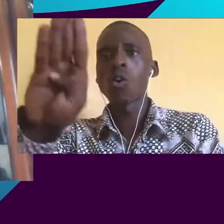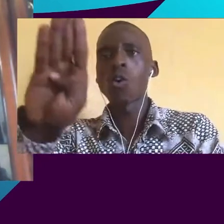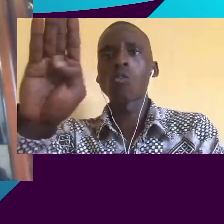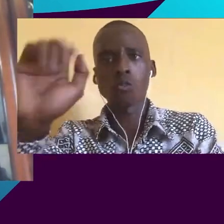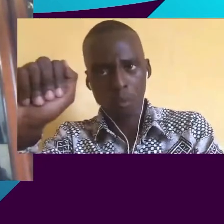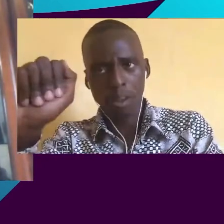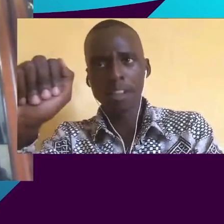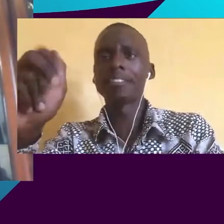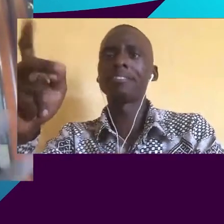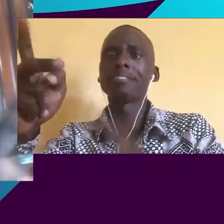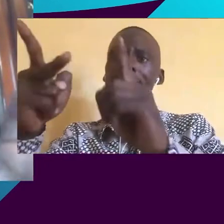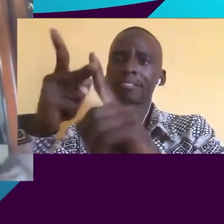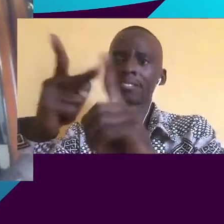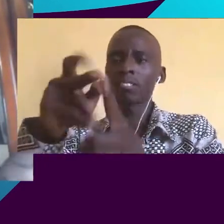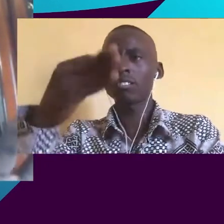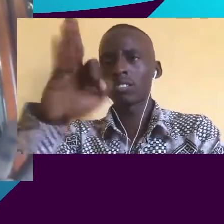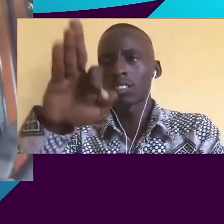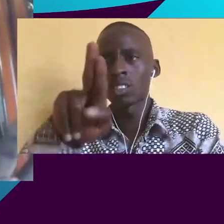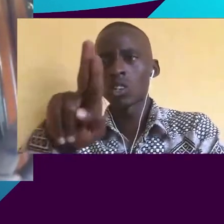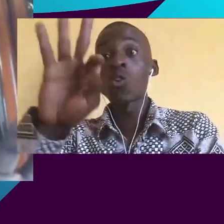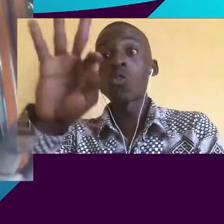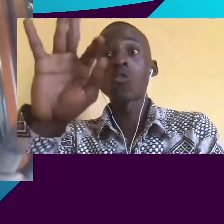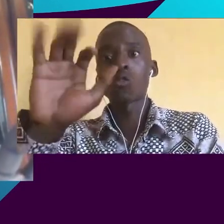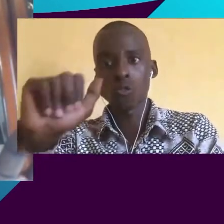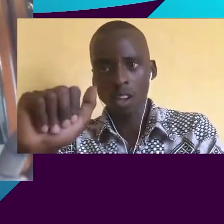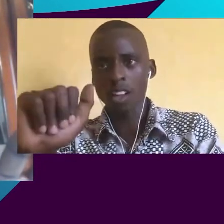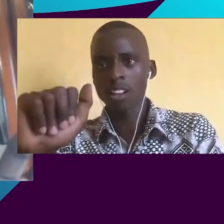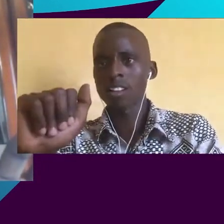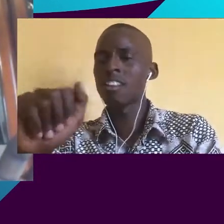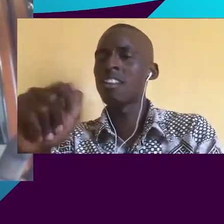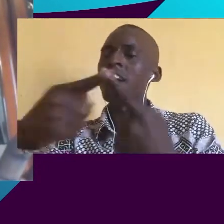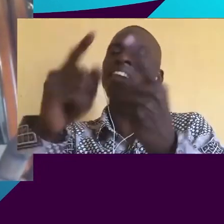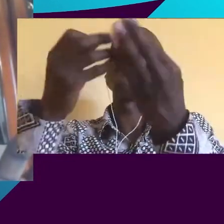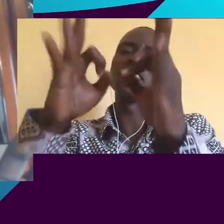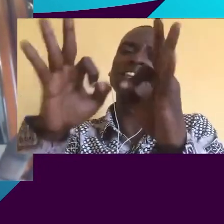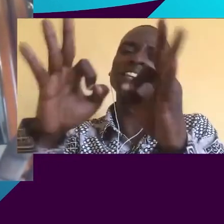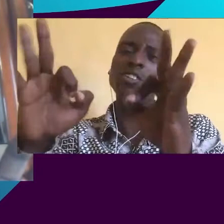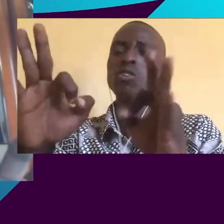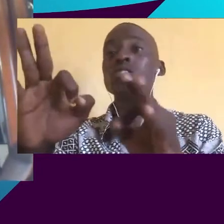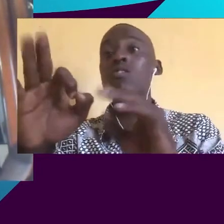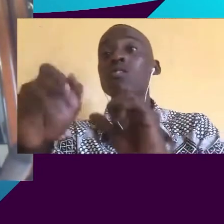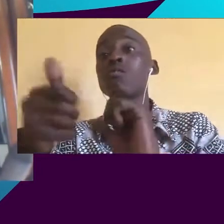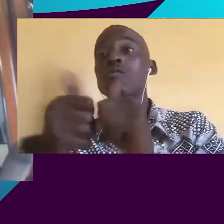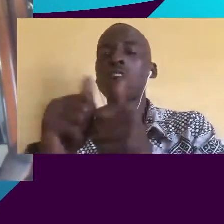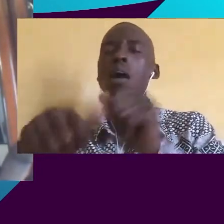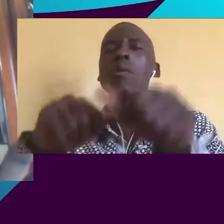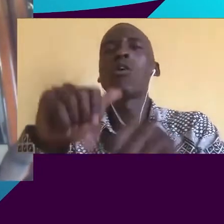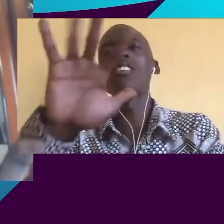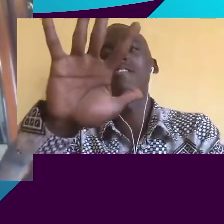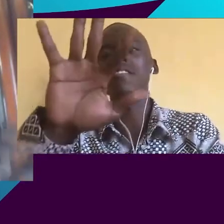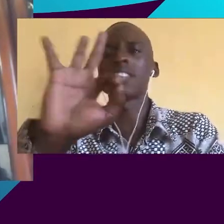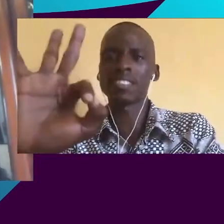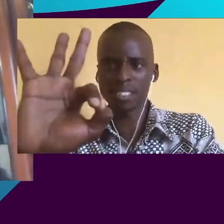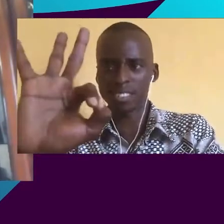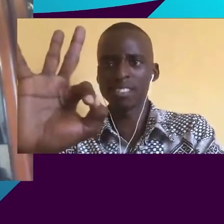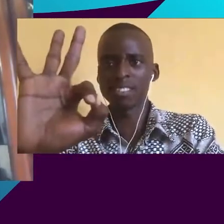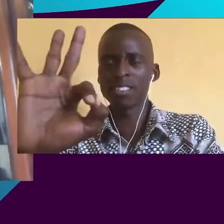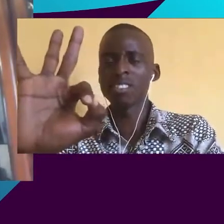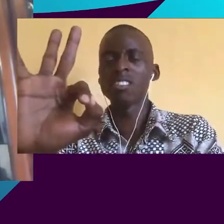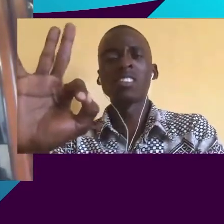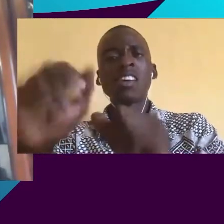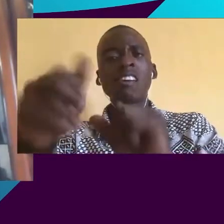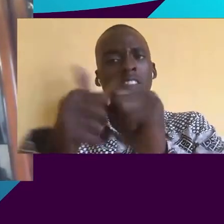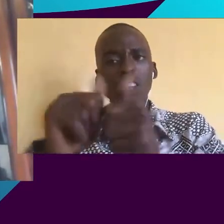FUFA, but I'll first go to all the other federations, for example. We are about 53 federations and associations of sports in Uganda, if I'm